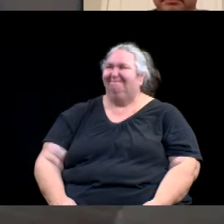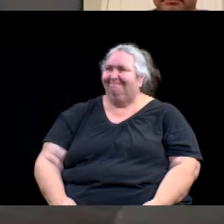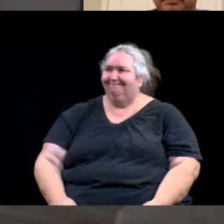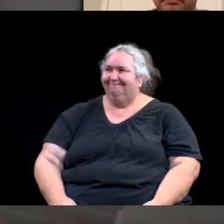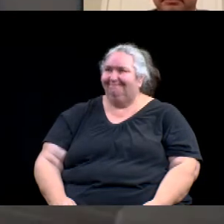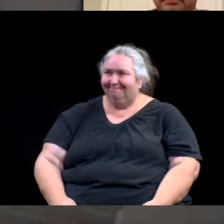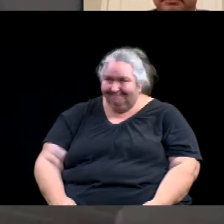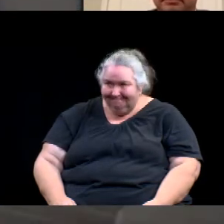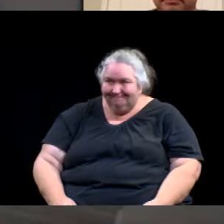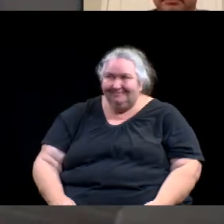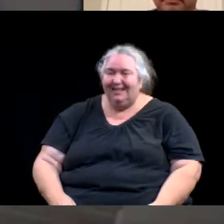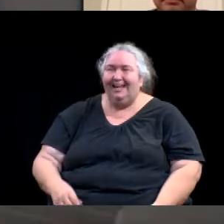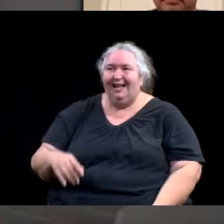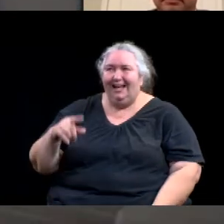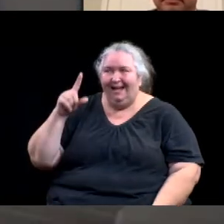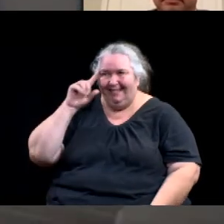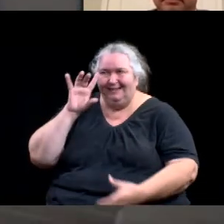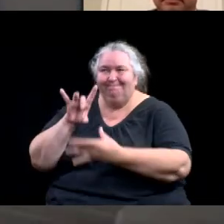us?